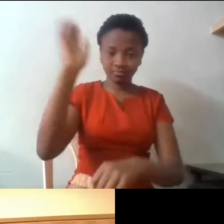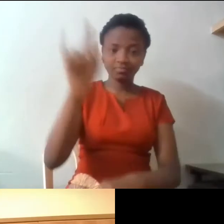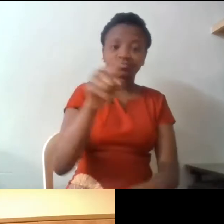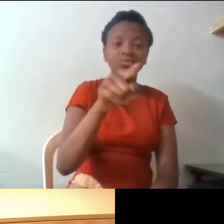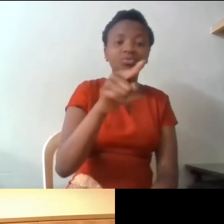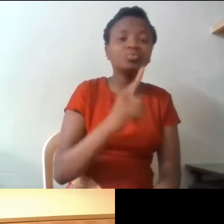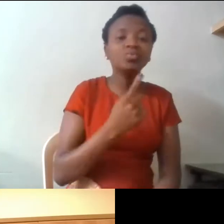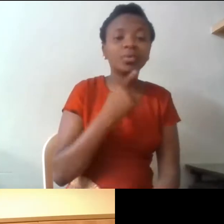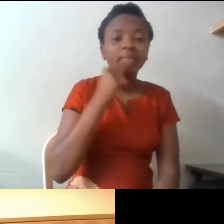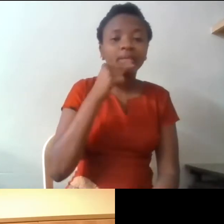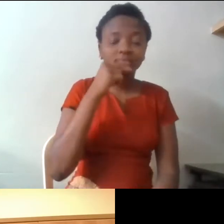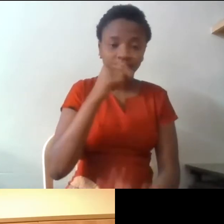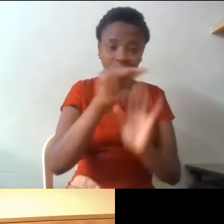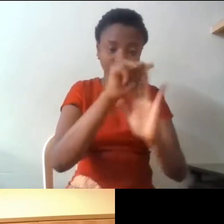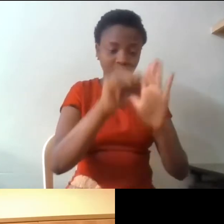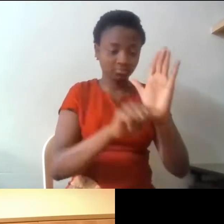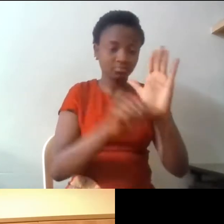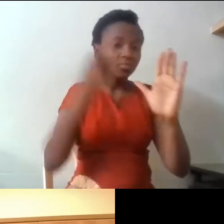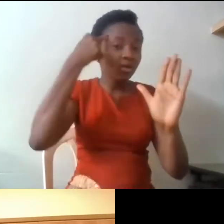and members of WBU